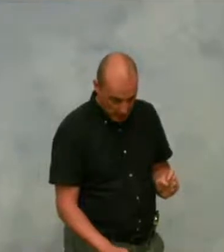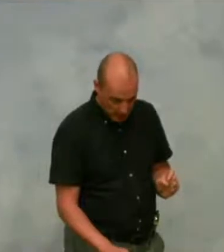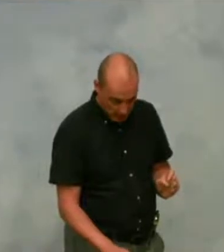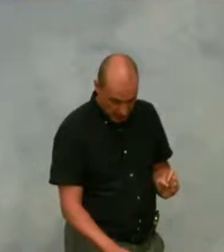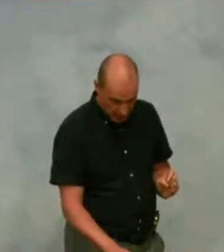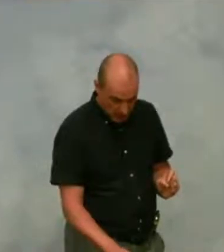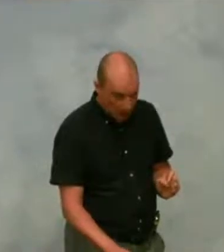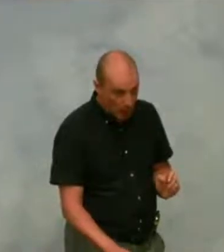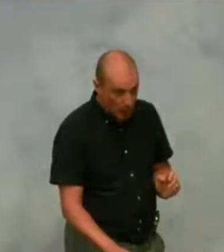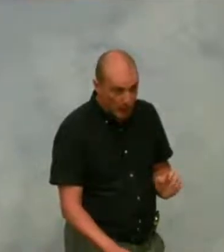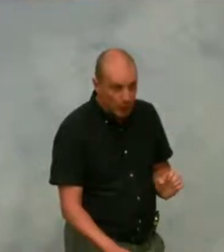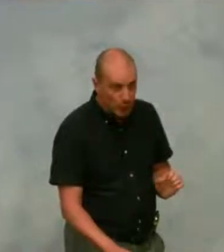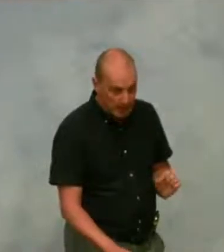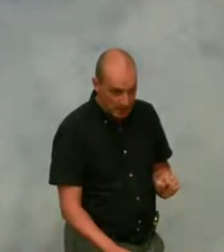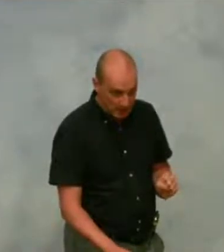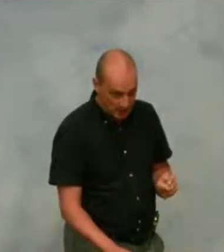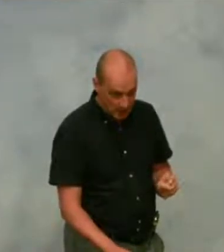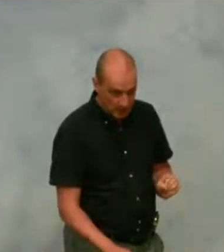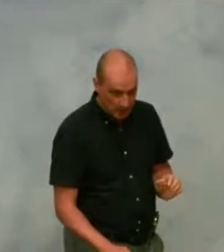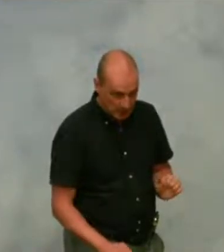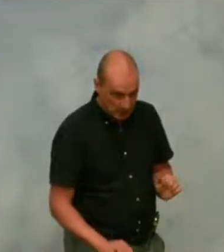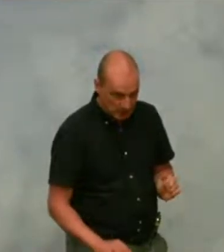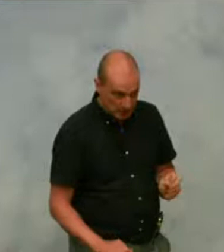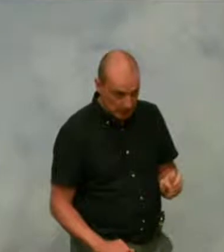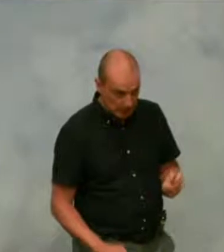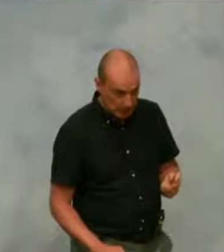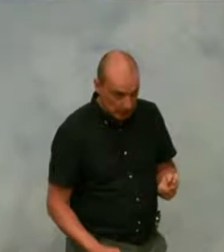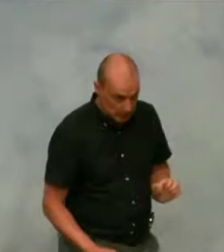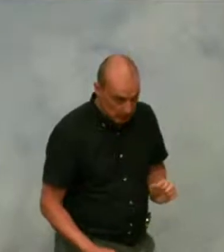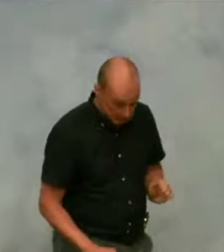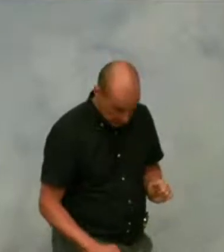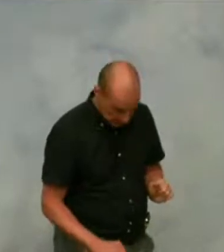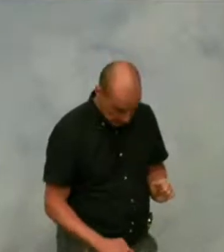we are discussing Windows servers?